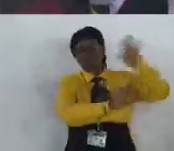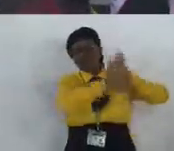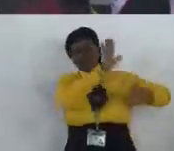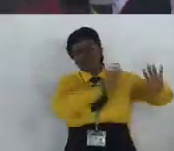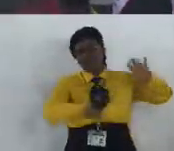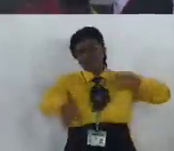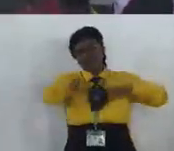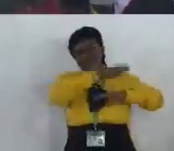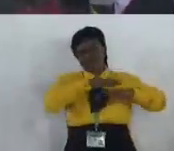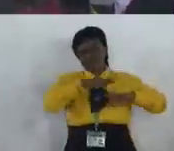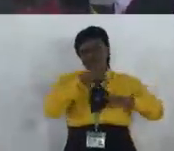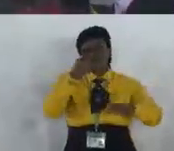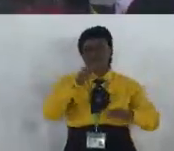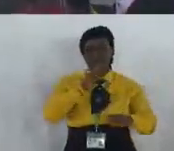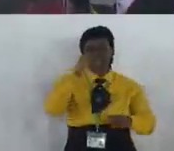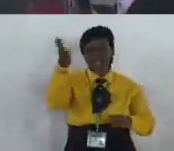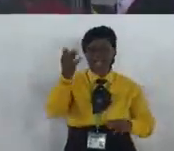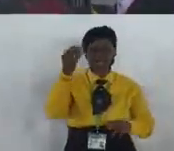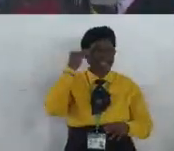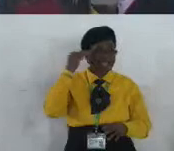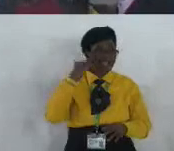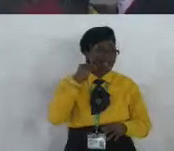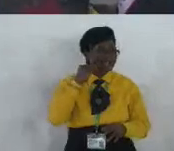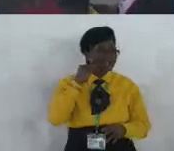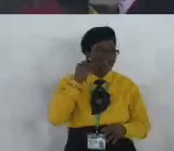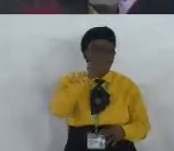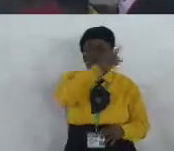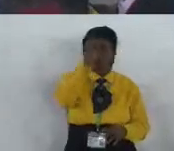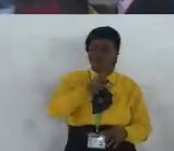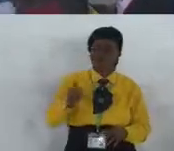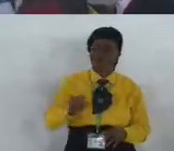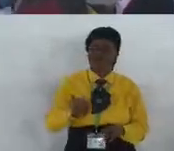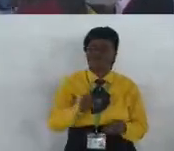I'm 100% in agreement with this, your children.